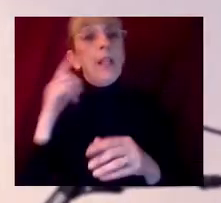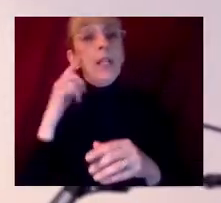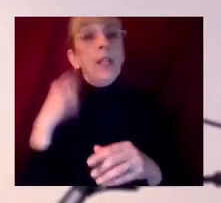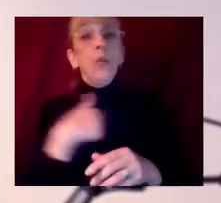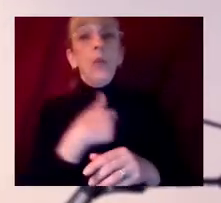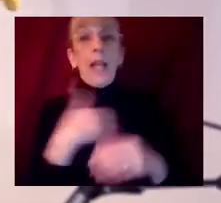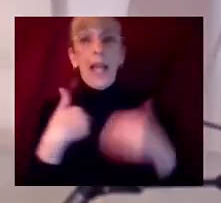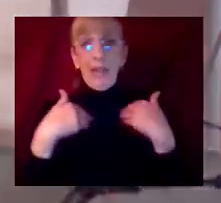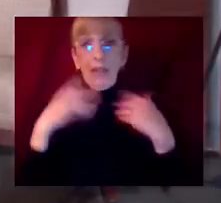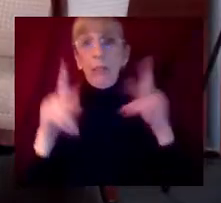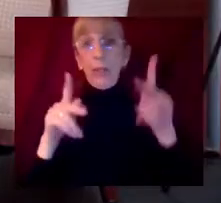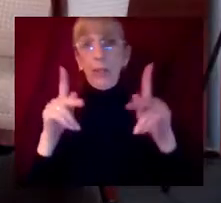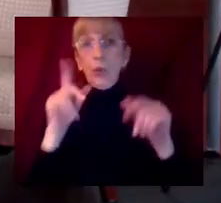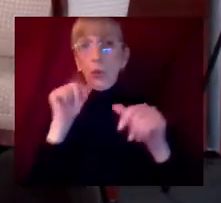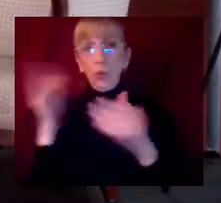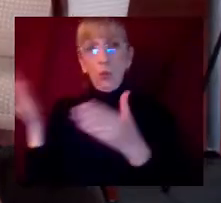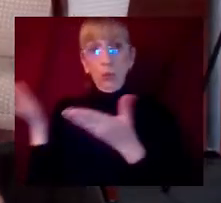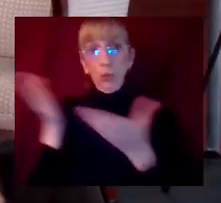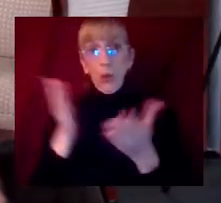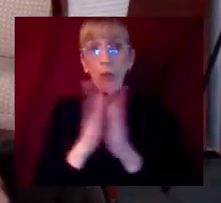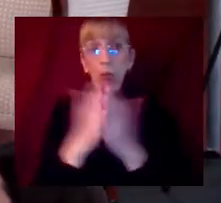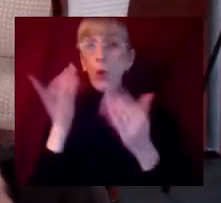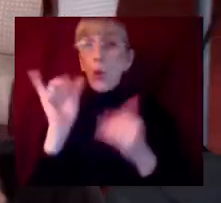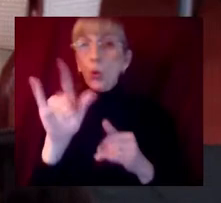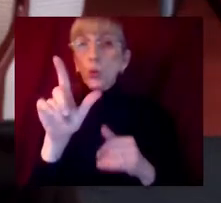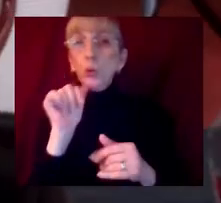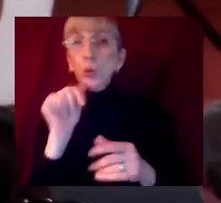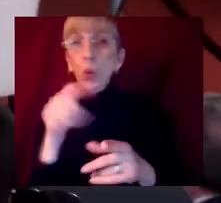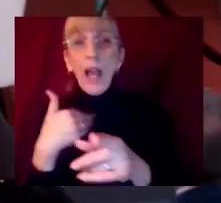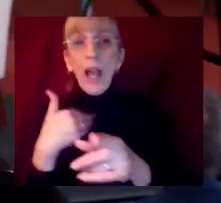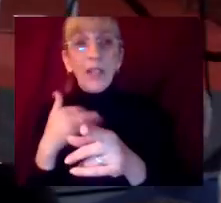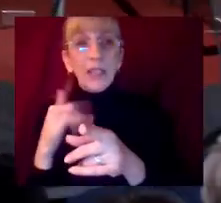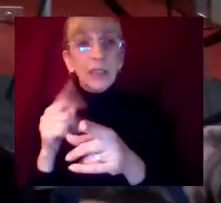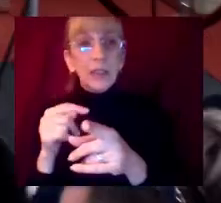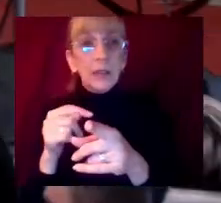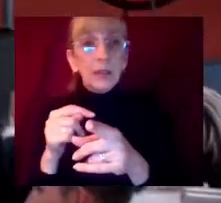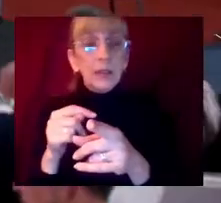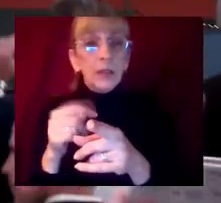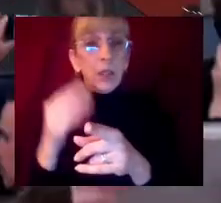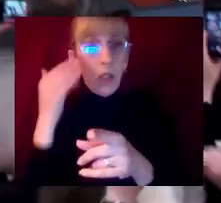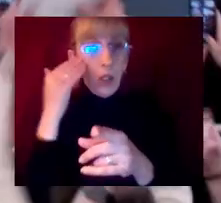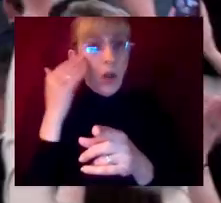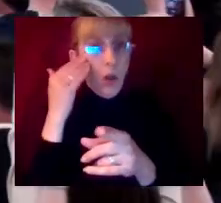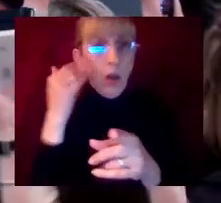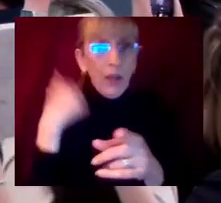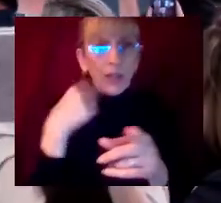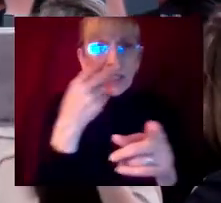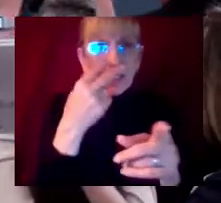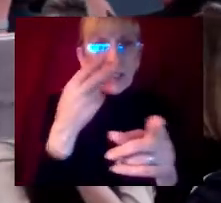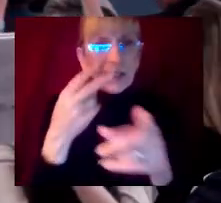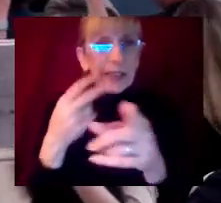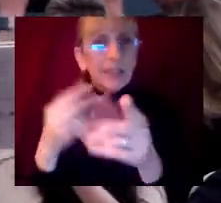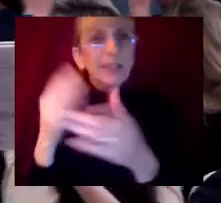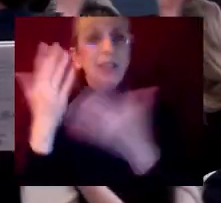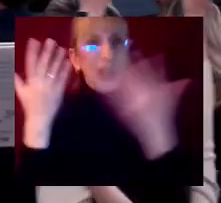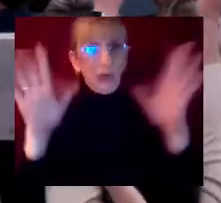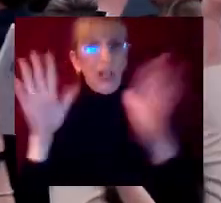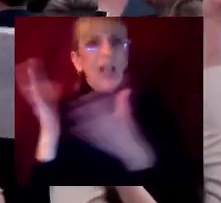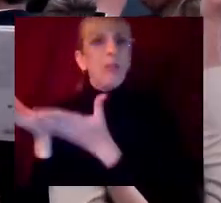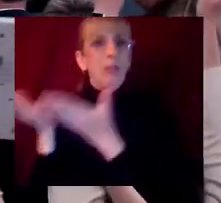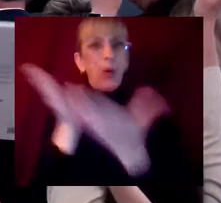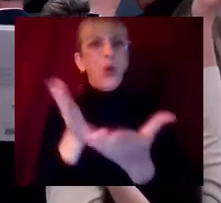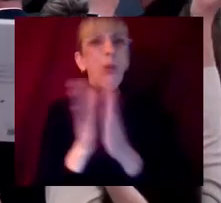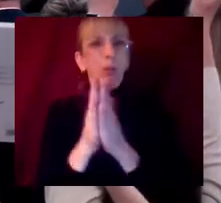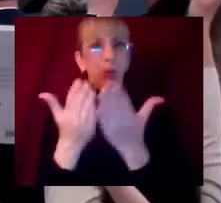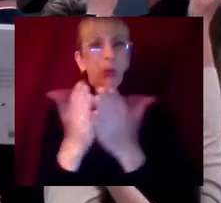book that brought, can you, those of you who brought the Code of Many Colors, I know we, there we go. Oh, we got them all well, look at place. That. Oh,